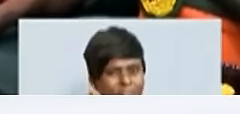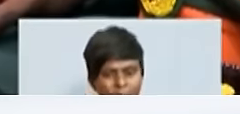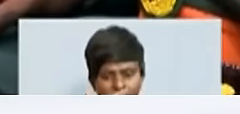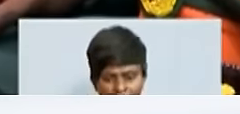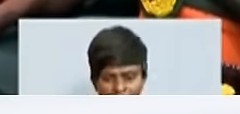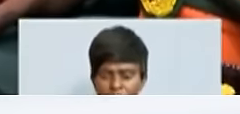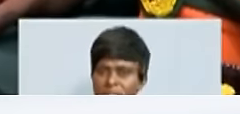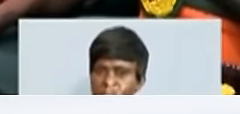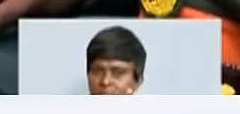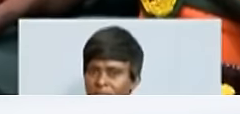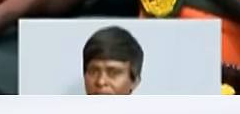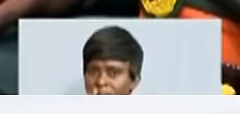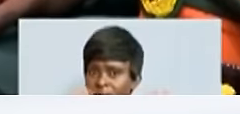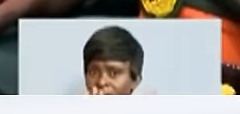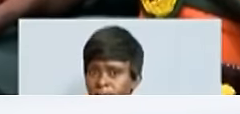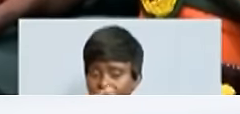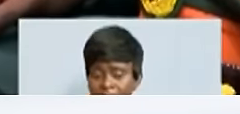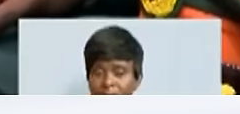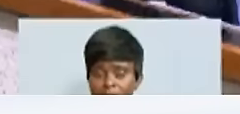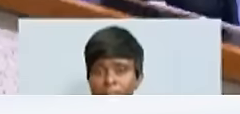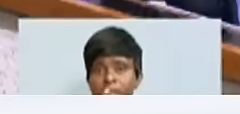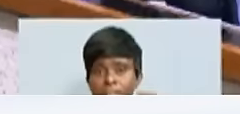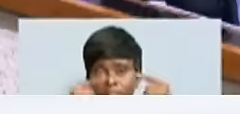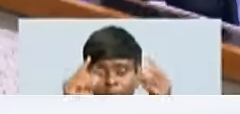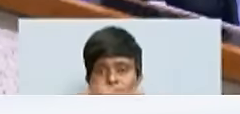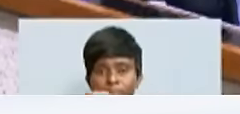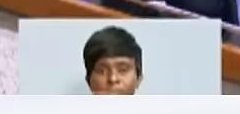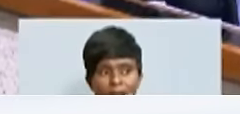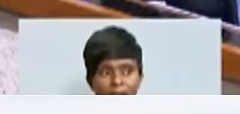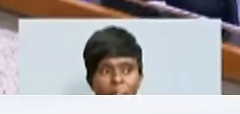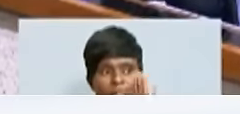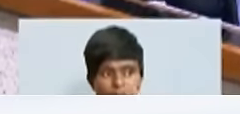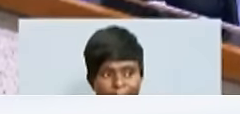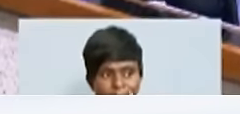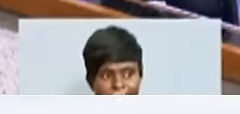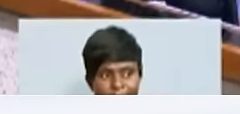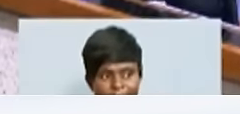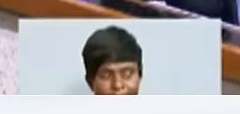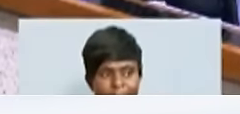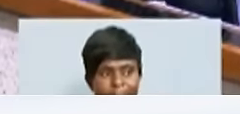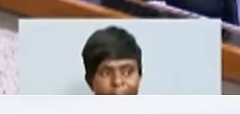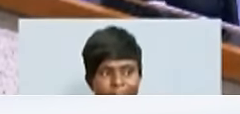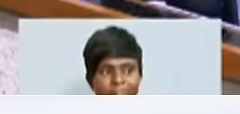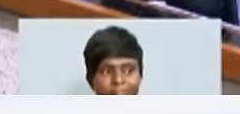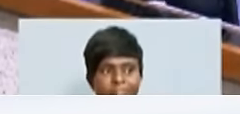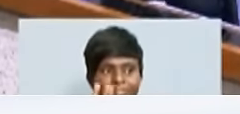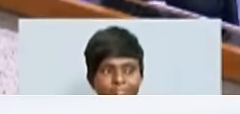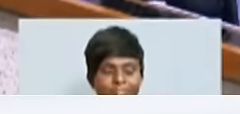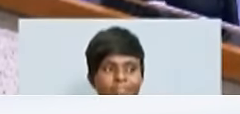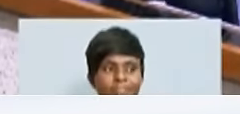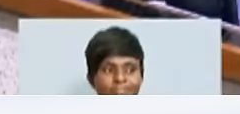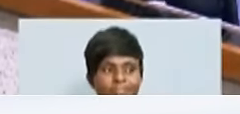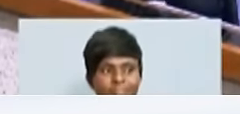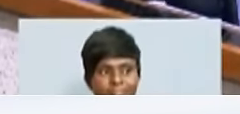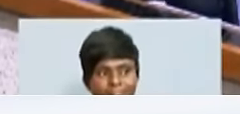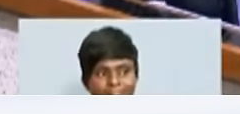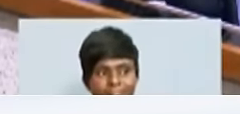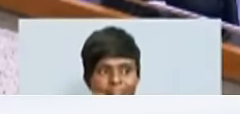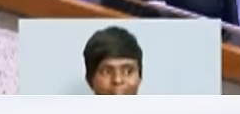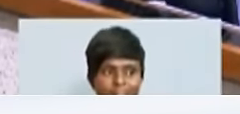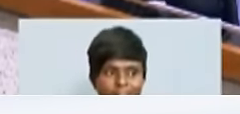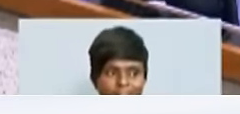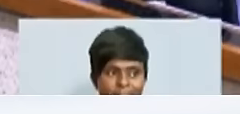see them fail. We should help them succeed by setting them in, including business